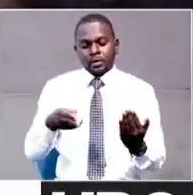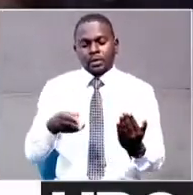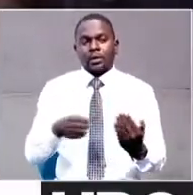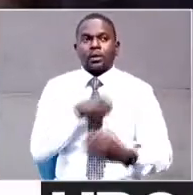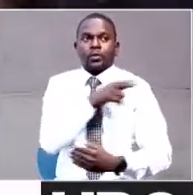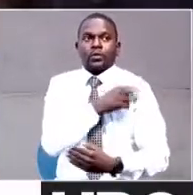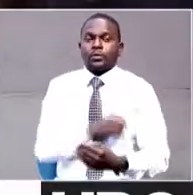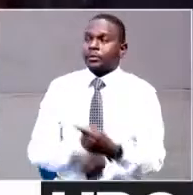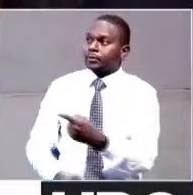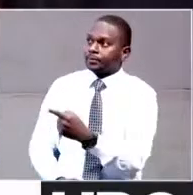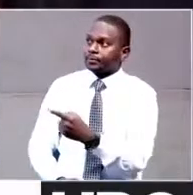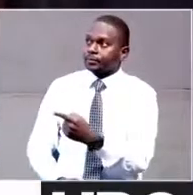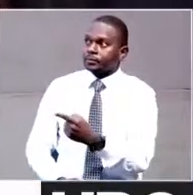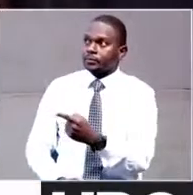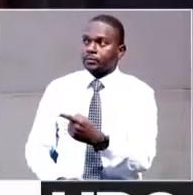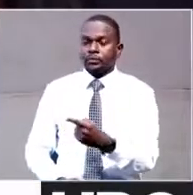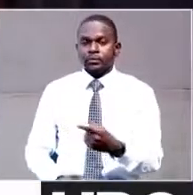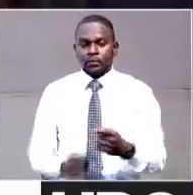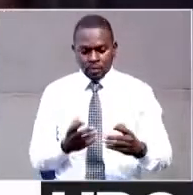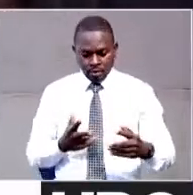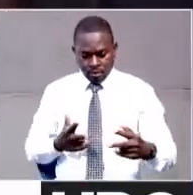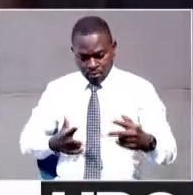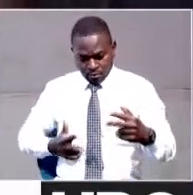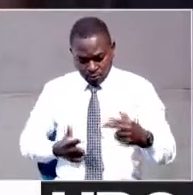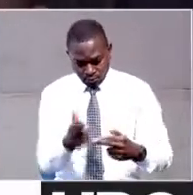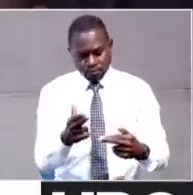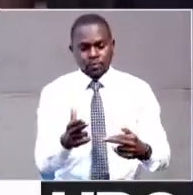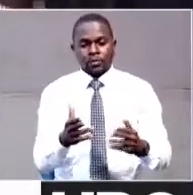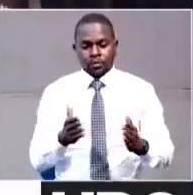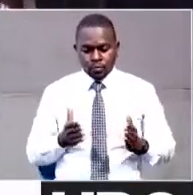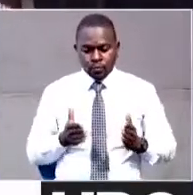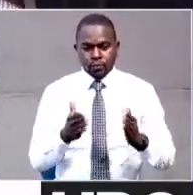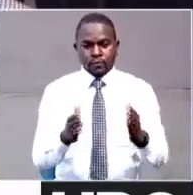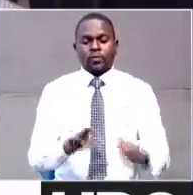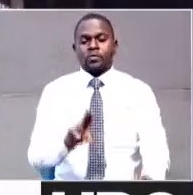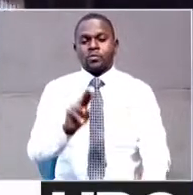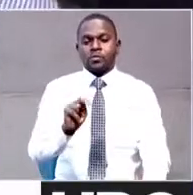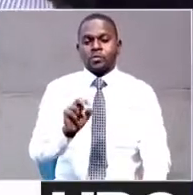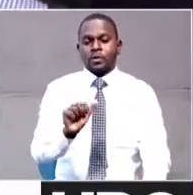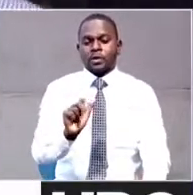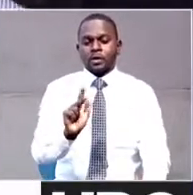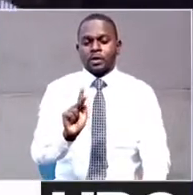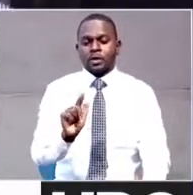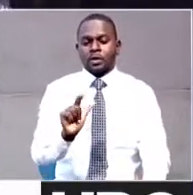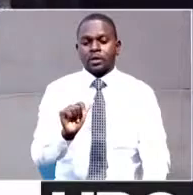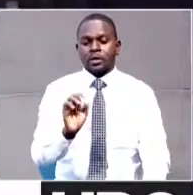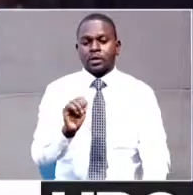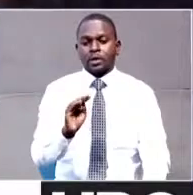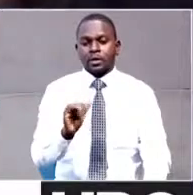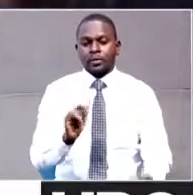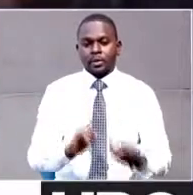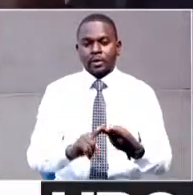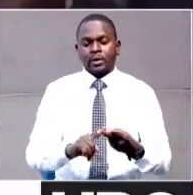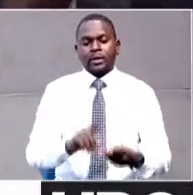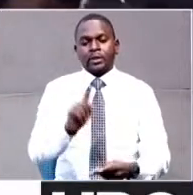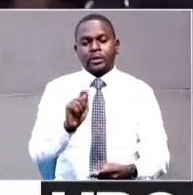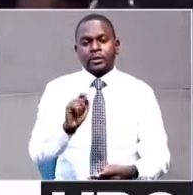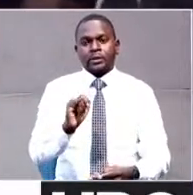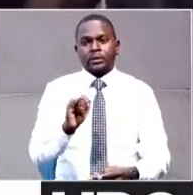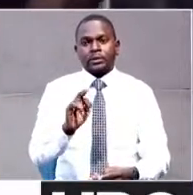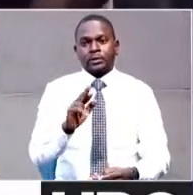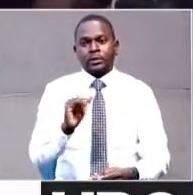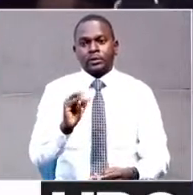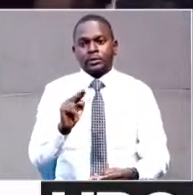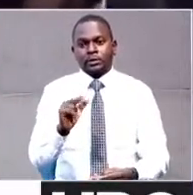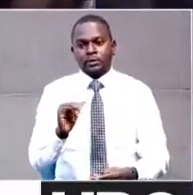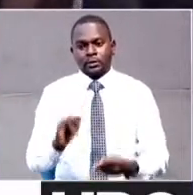To commission roads from Nakarama here, Tirinyi, up to Mbare. Then we also have another